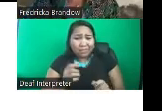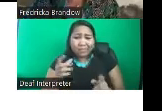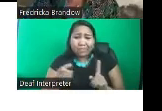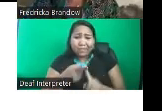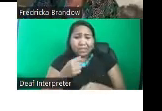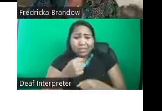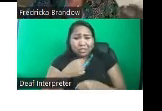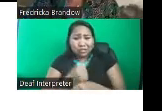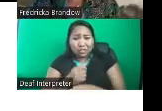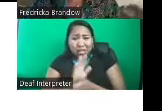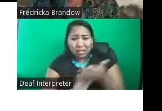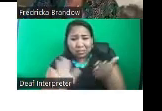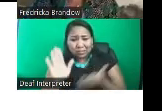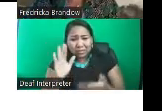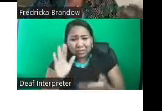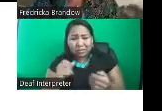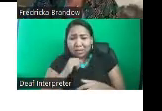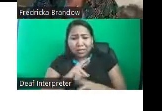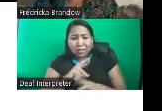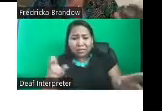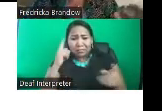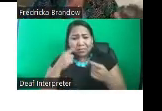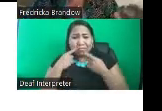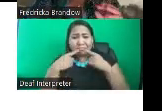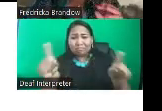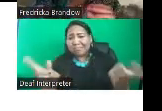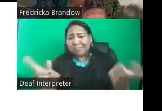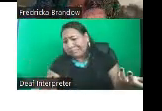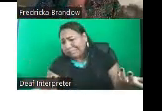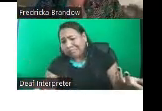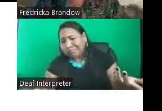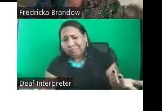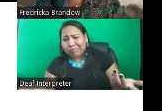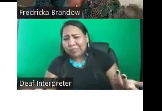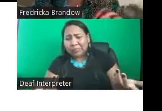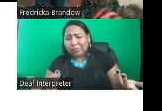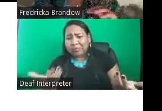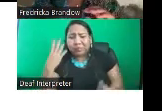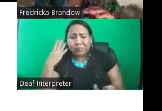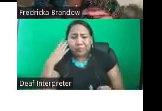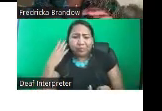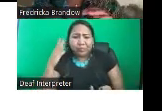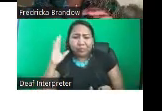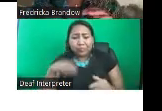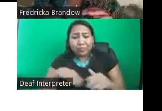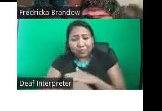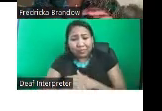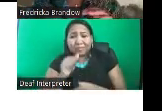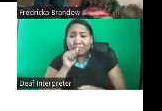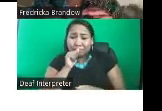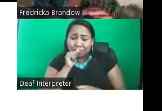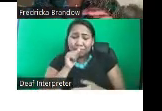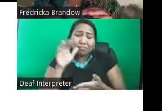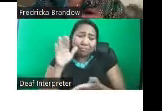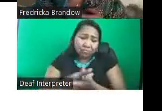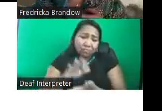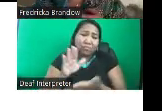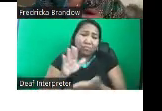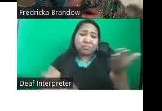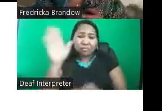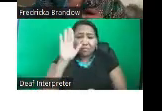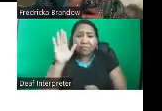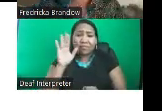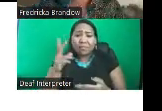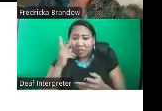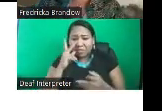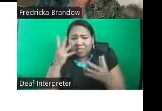And so, you know, going into a private school, going to school with people that didn't look like me, being